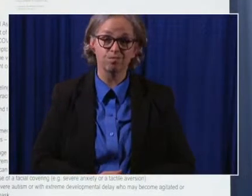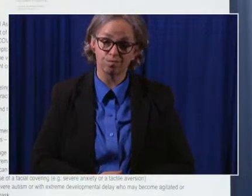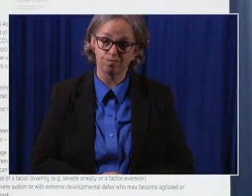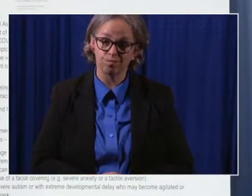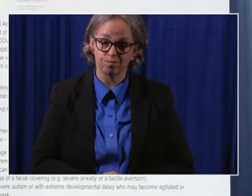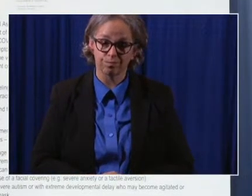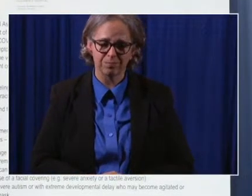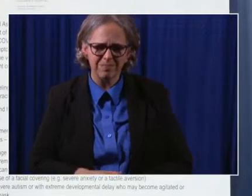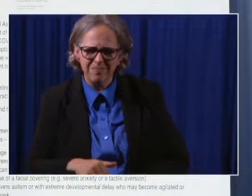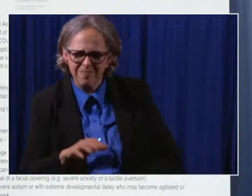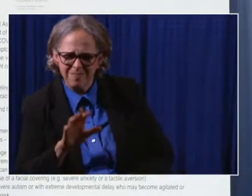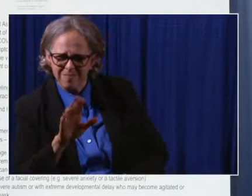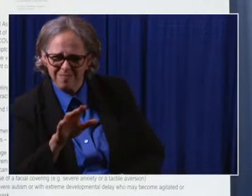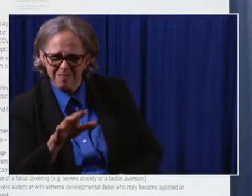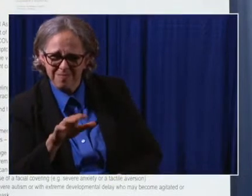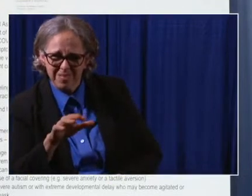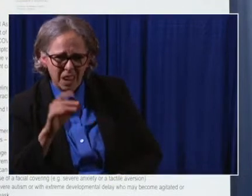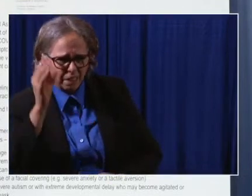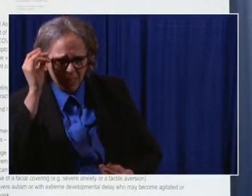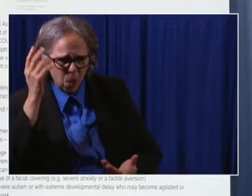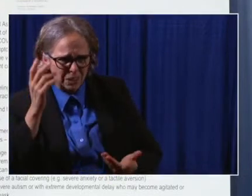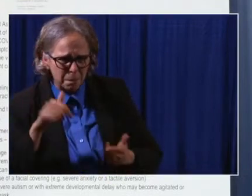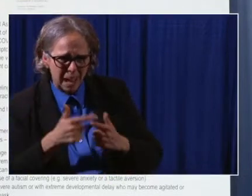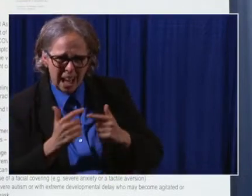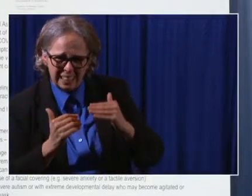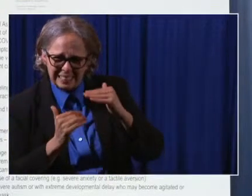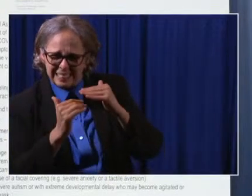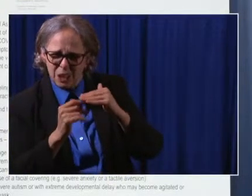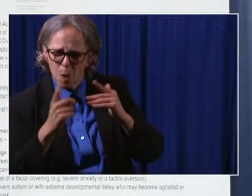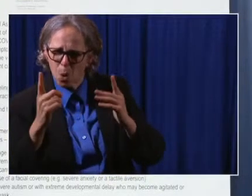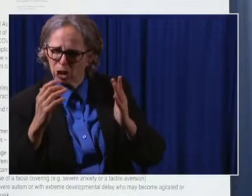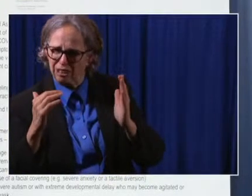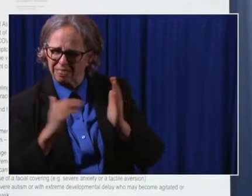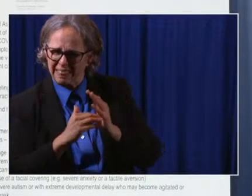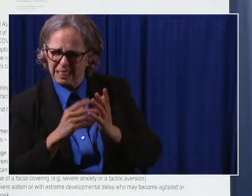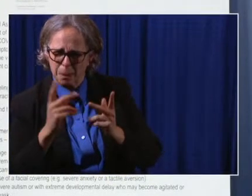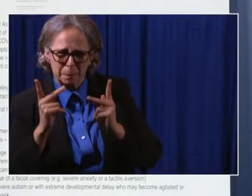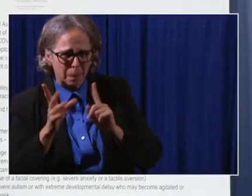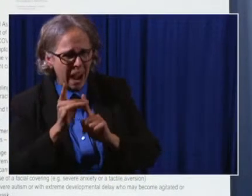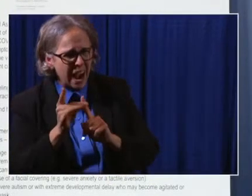And any thoughts on the 100,000 cases as we approach that this week?